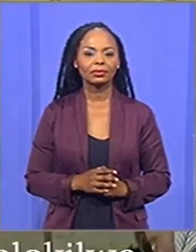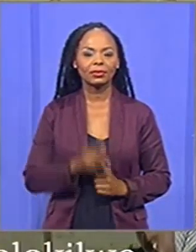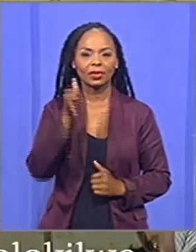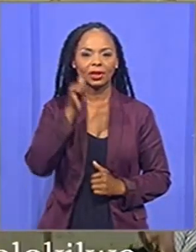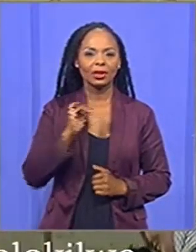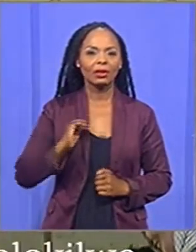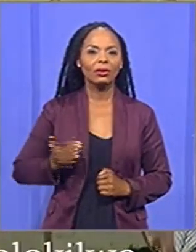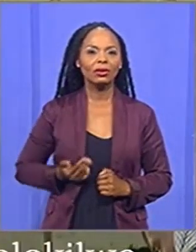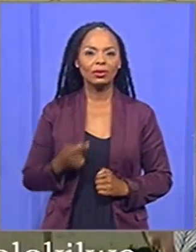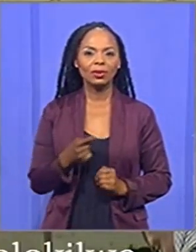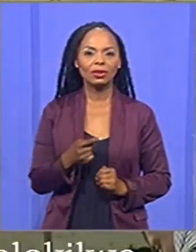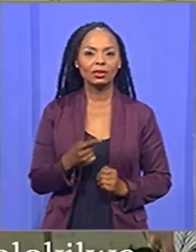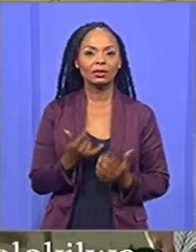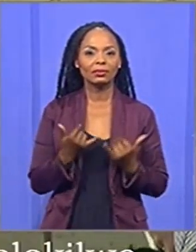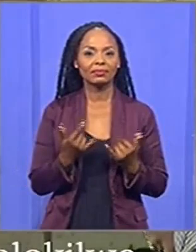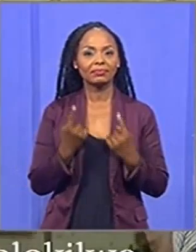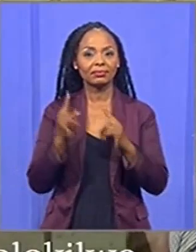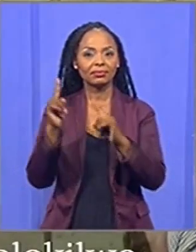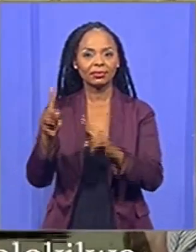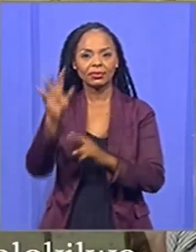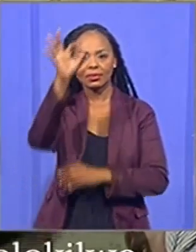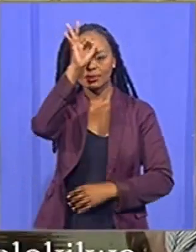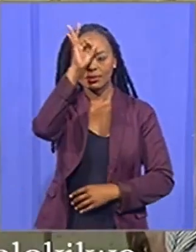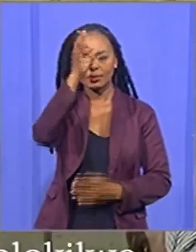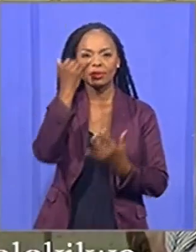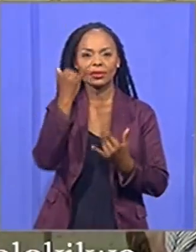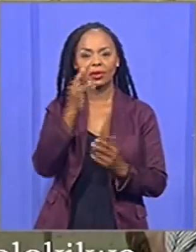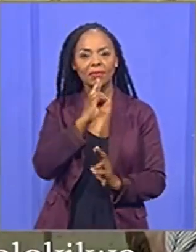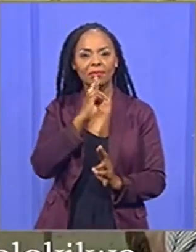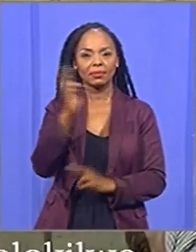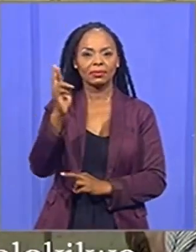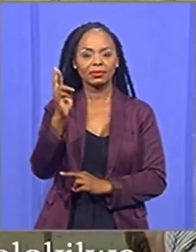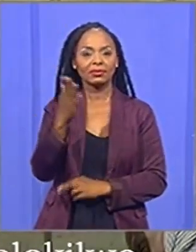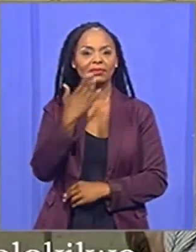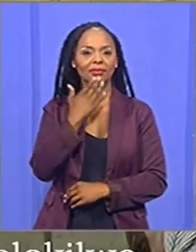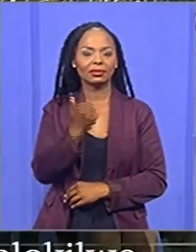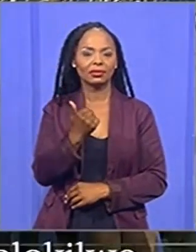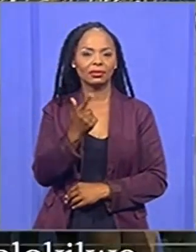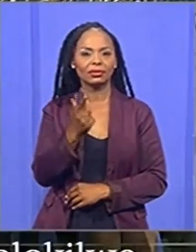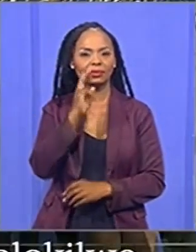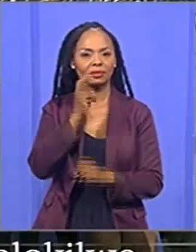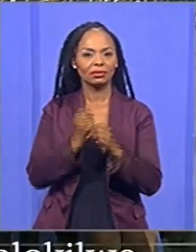to report, stop everything and attend to that woman.